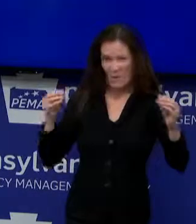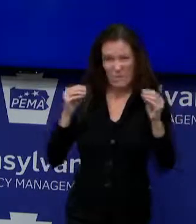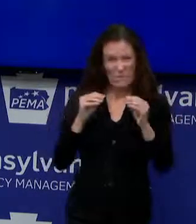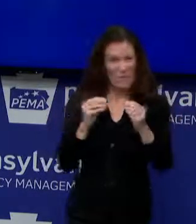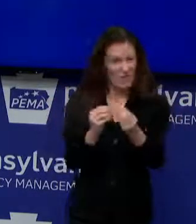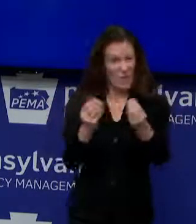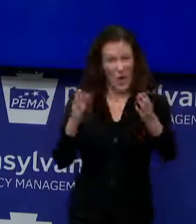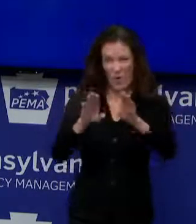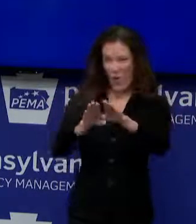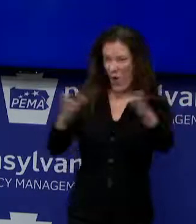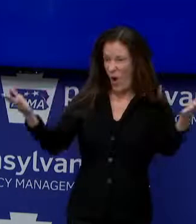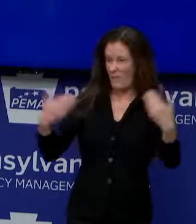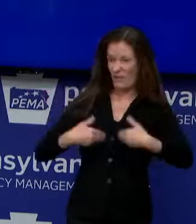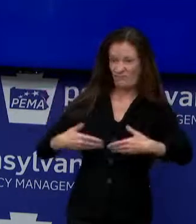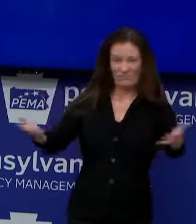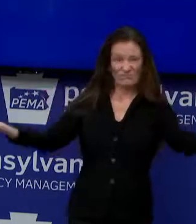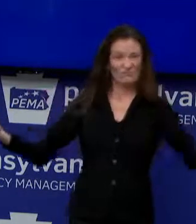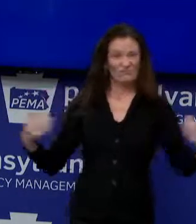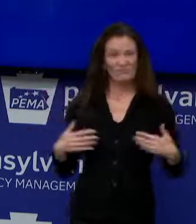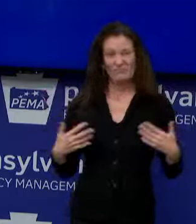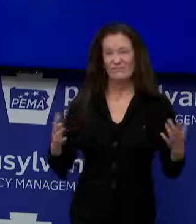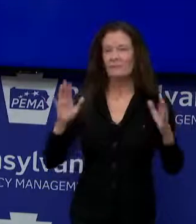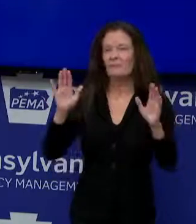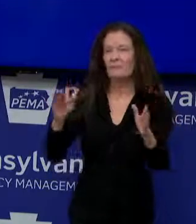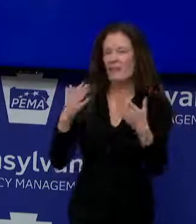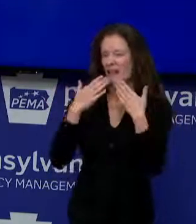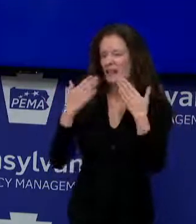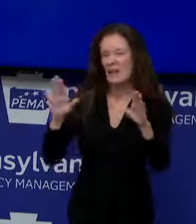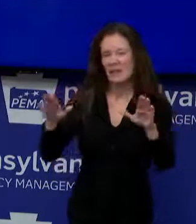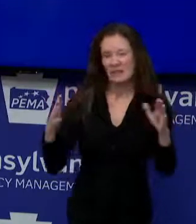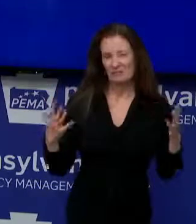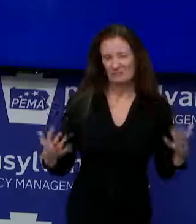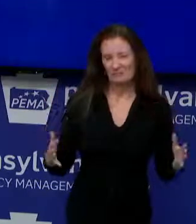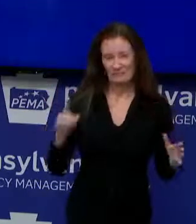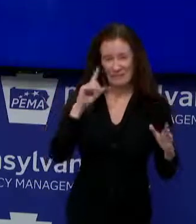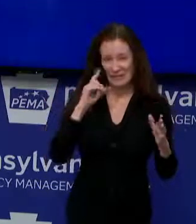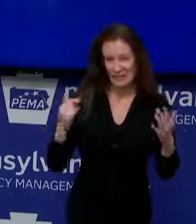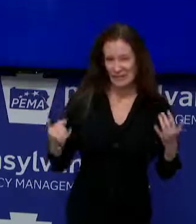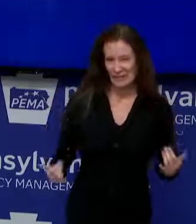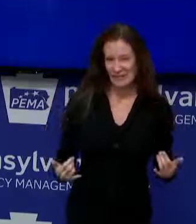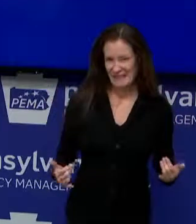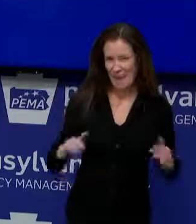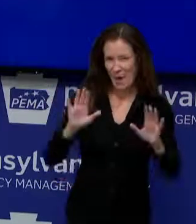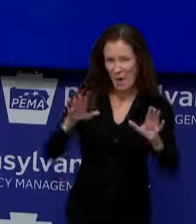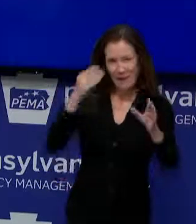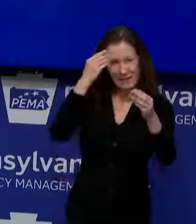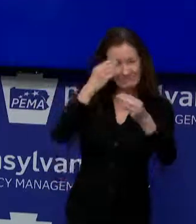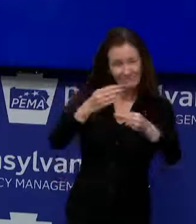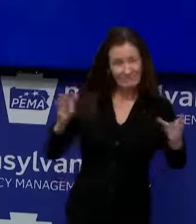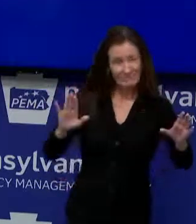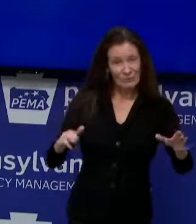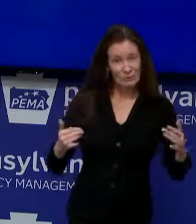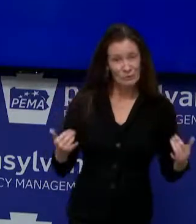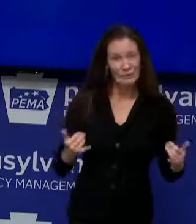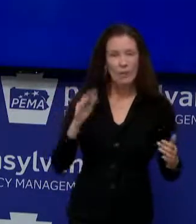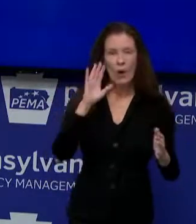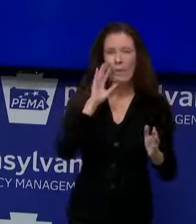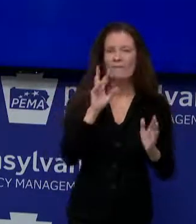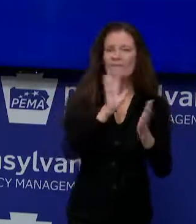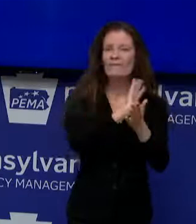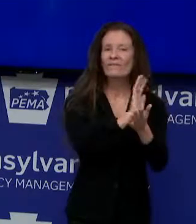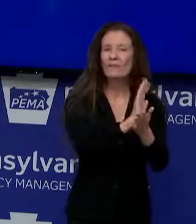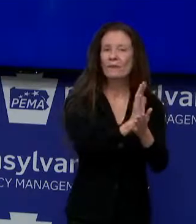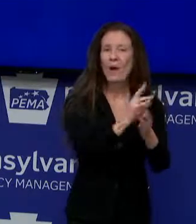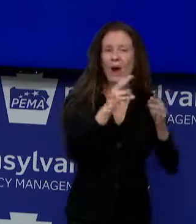Okay, thank you, everyone. That was our last question for today. As a reminder, video of today's press conference will be available via